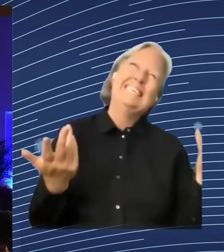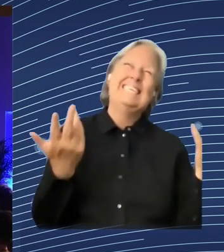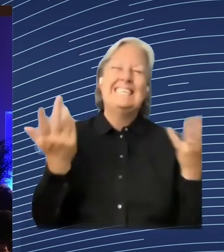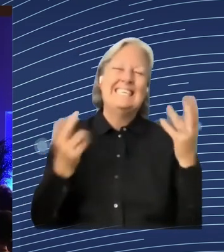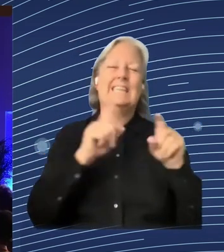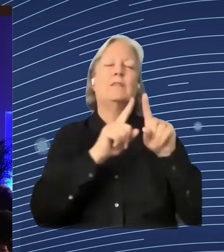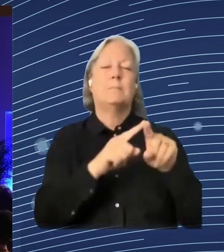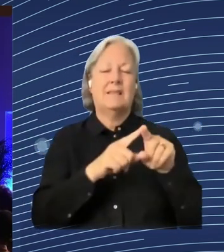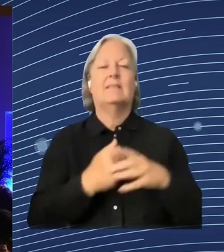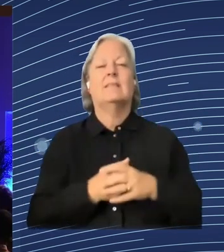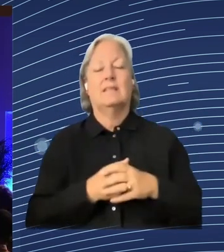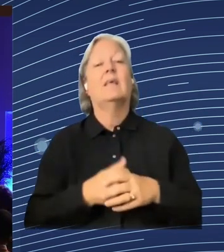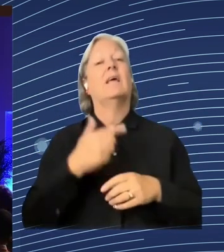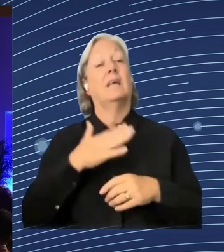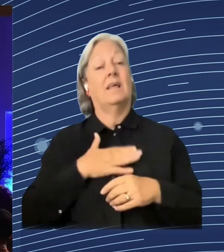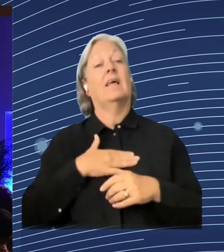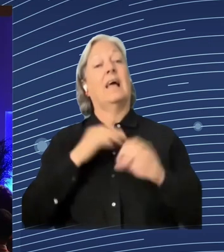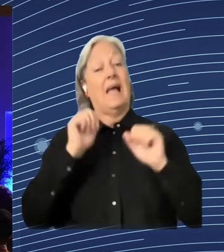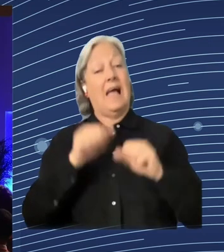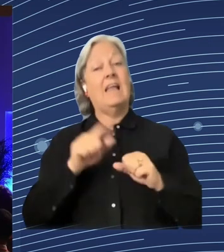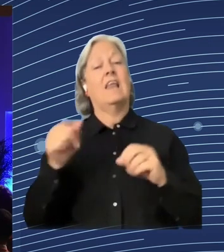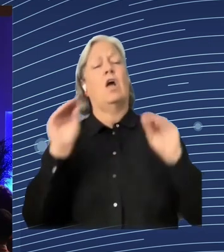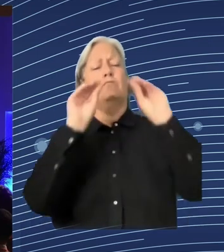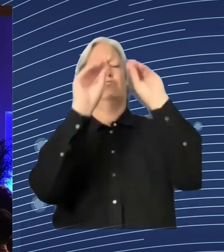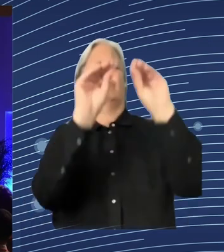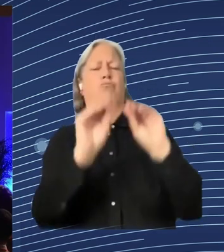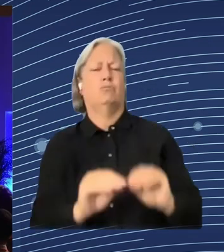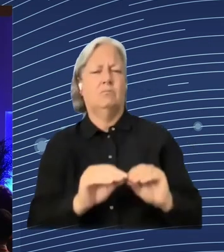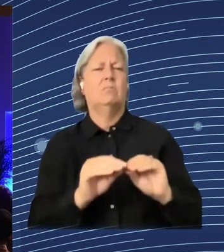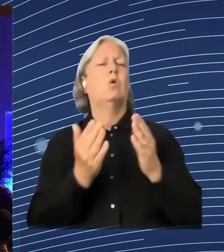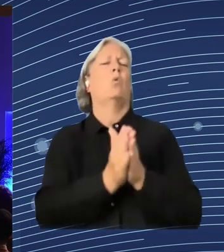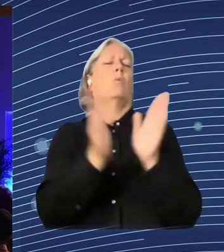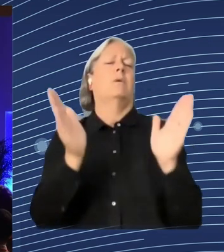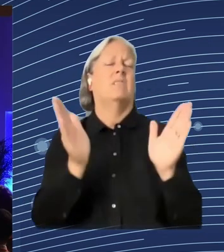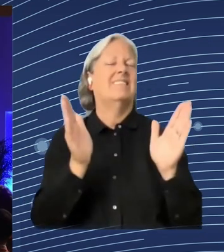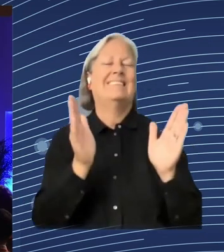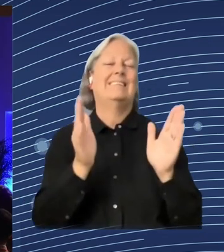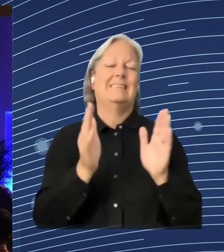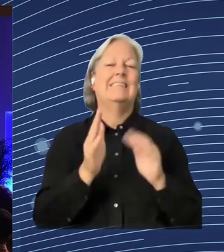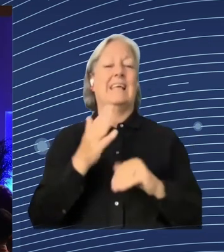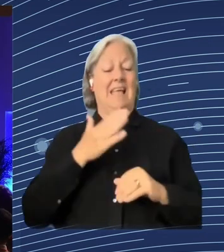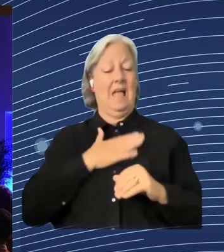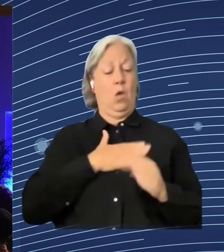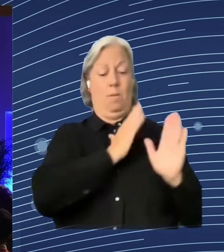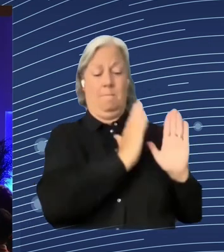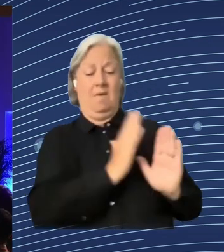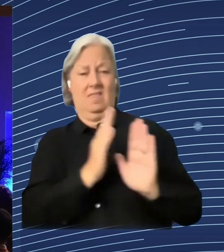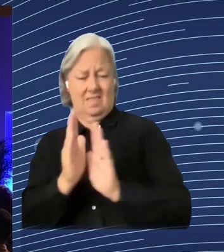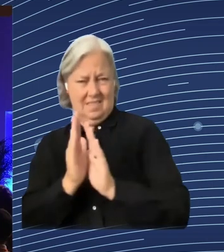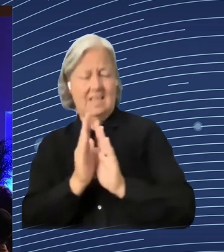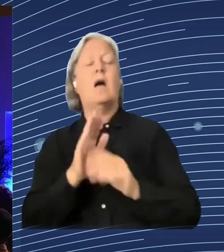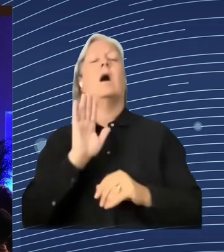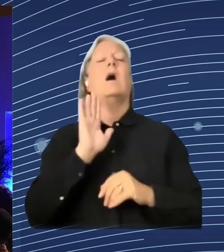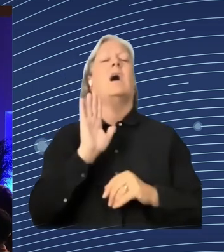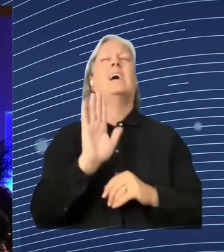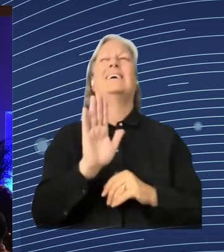publish all the information that we can get, for example. Because pretty much it's based, like the methodology that we use is based on the public information that is already